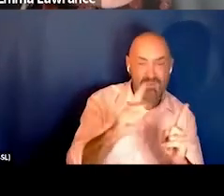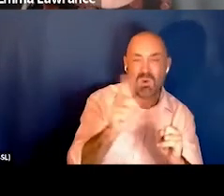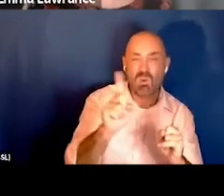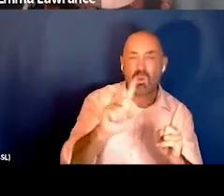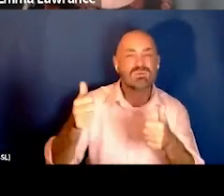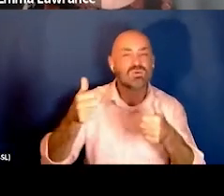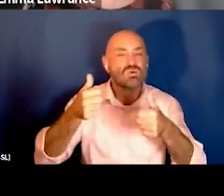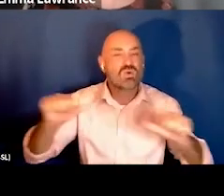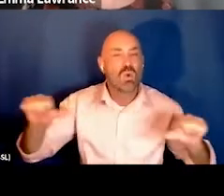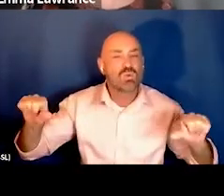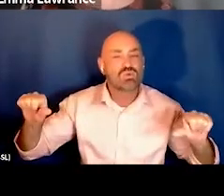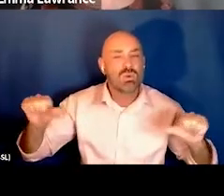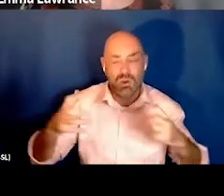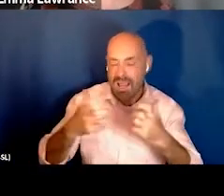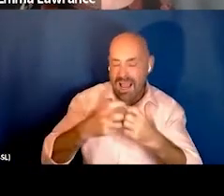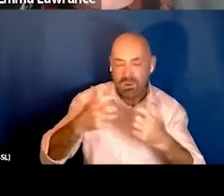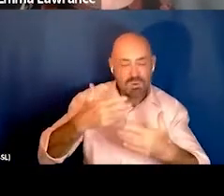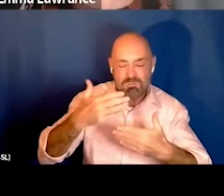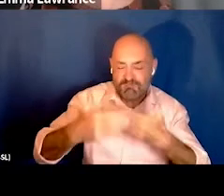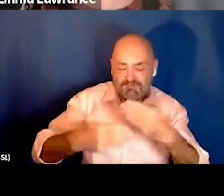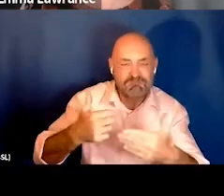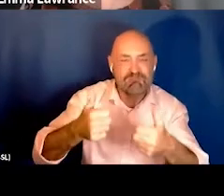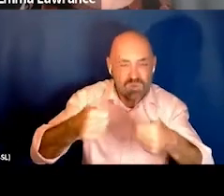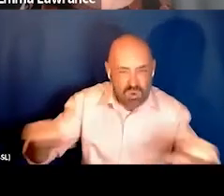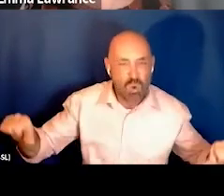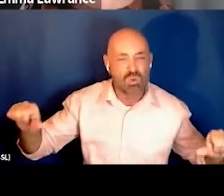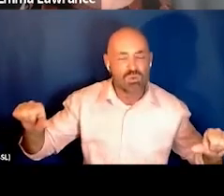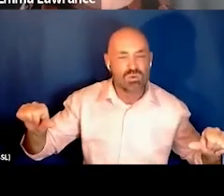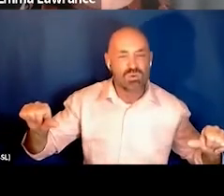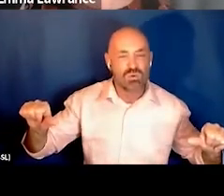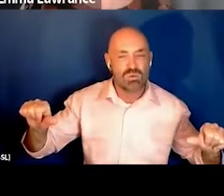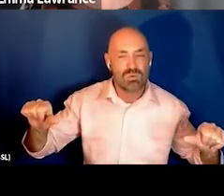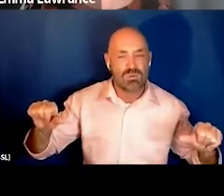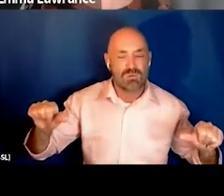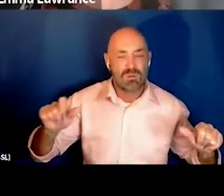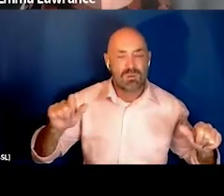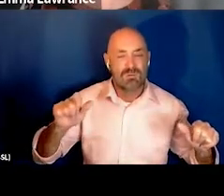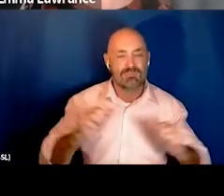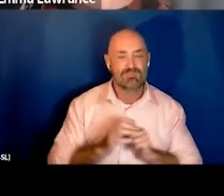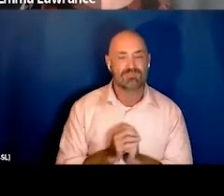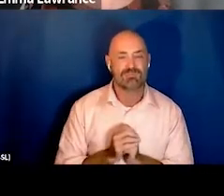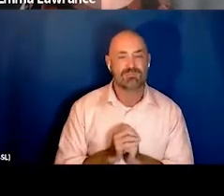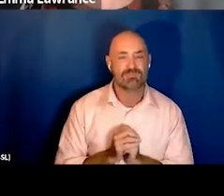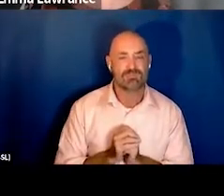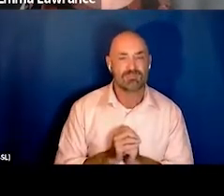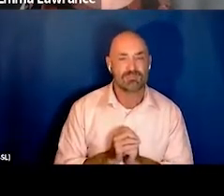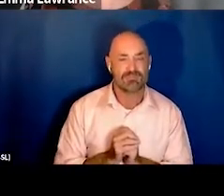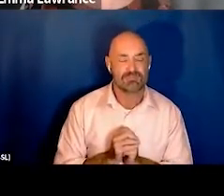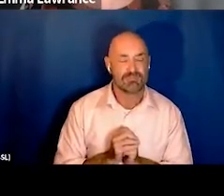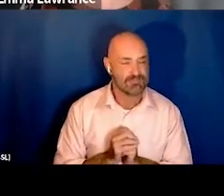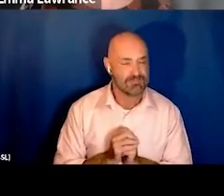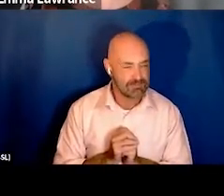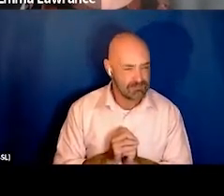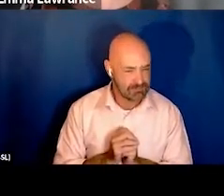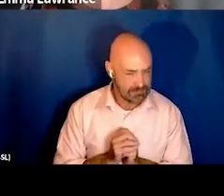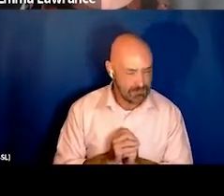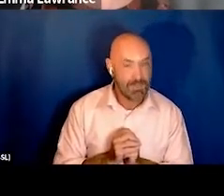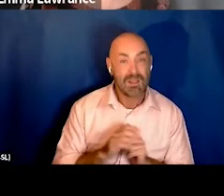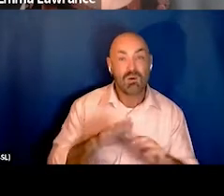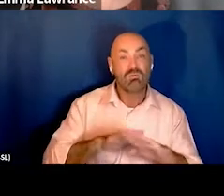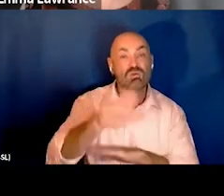solutions? Where do we go to transform society? Future where young people can